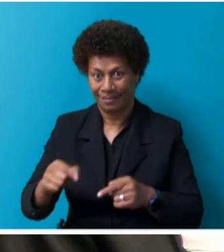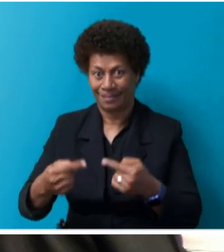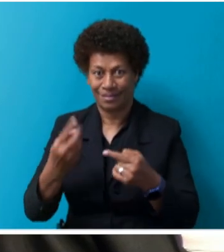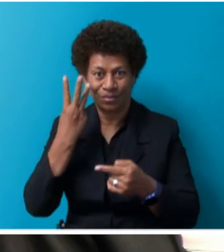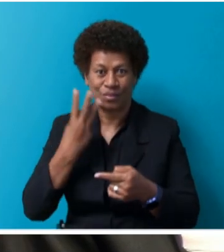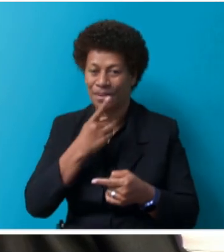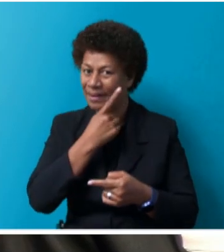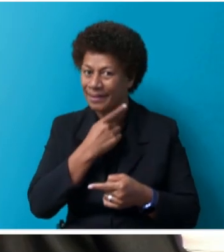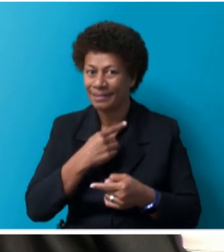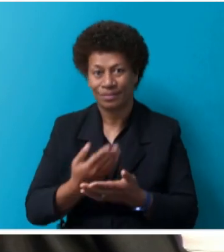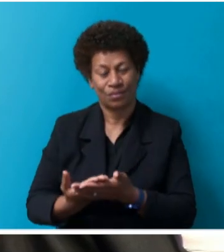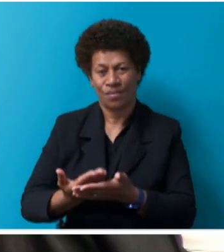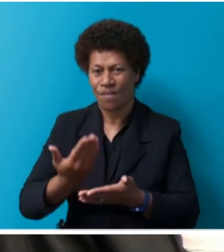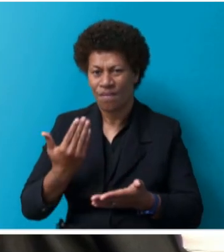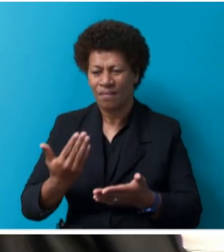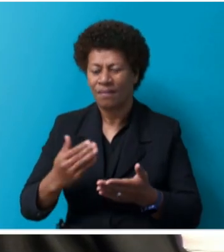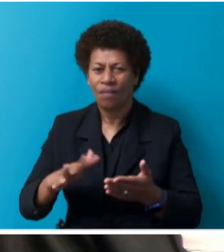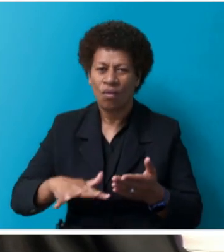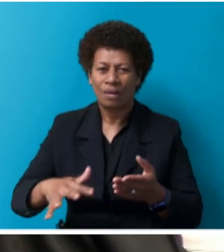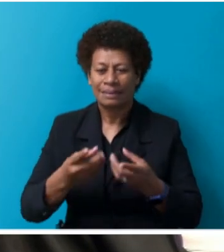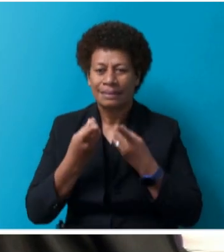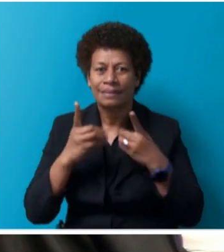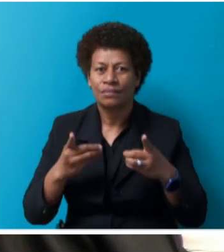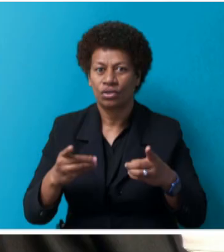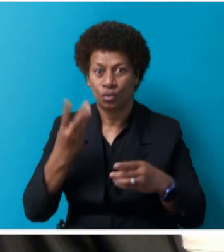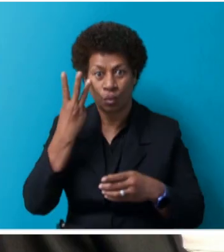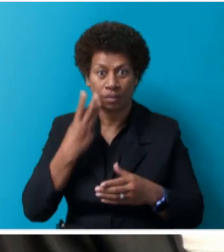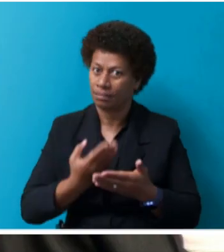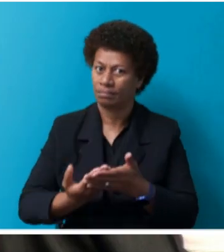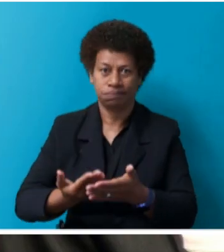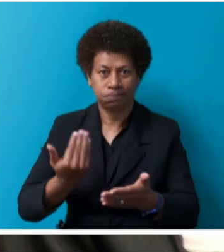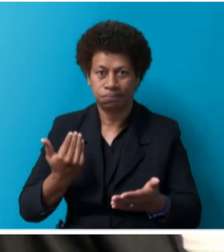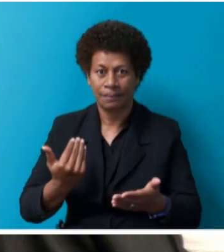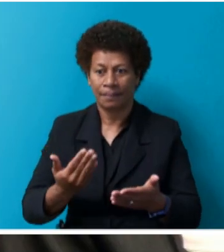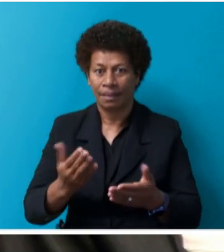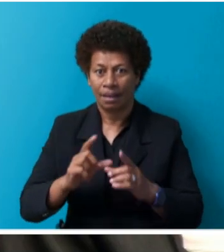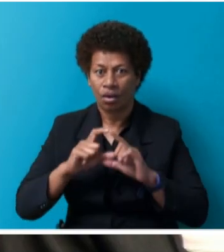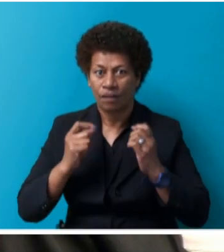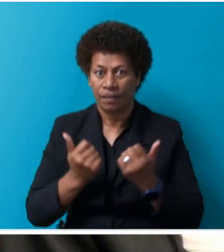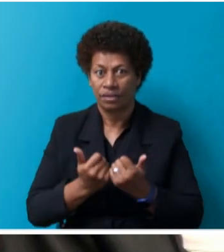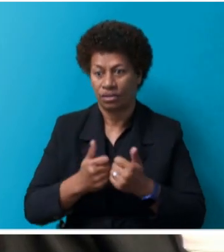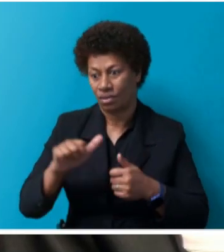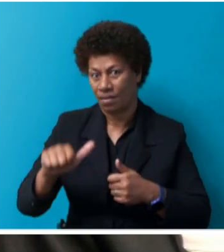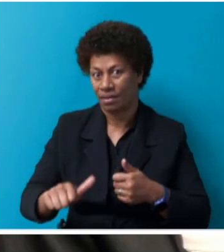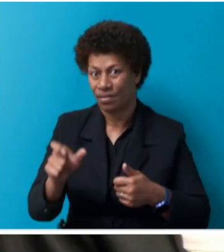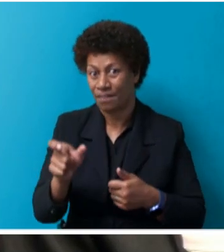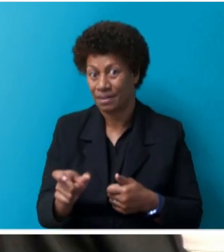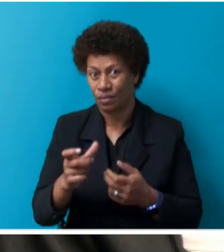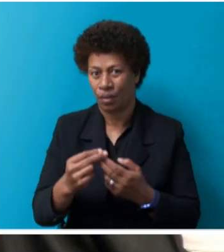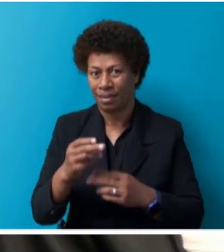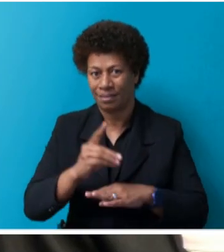on the Elimination of All Forms of Discrimination Against Women, or CEDAW, the Convention on the Rights of Persons with Disability, the